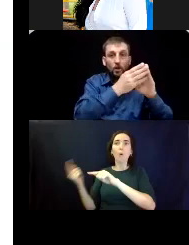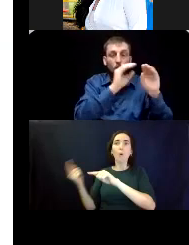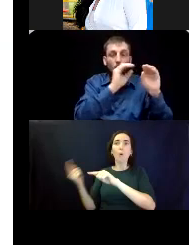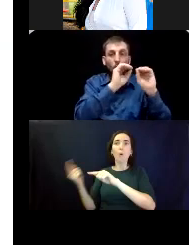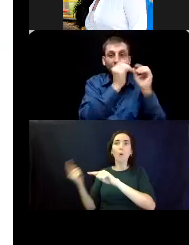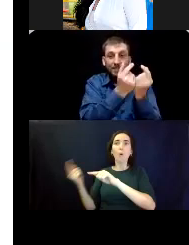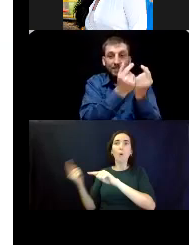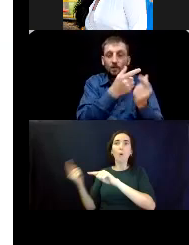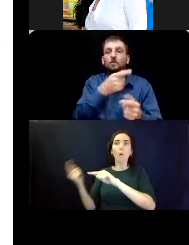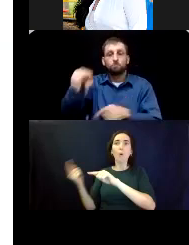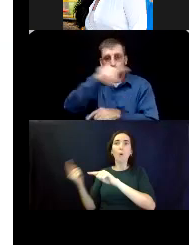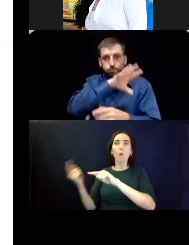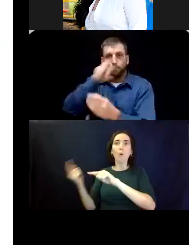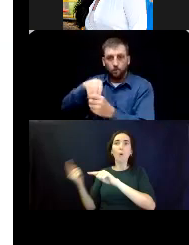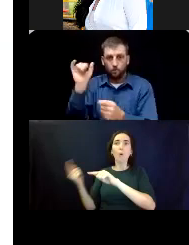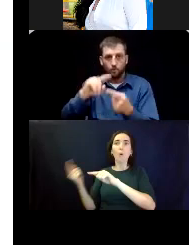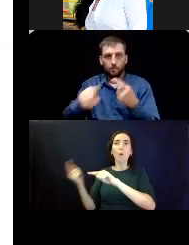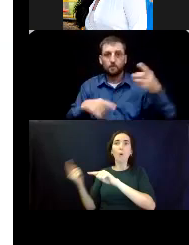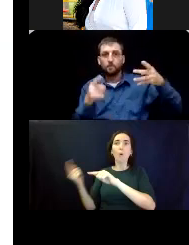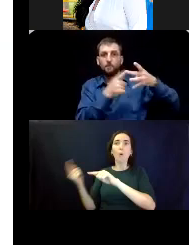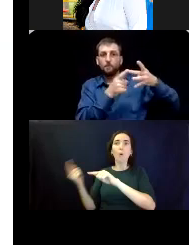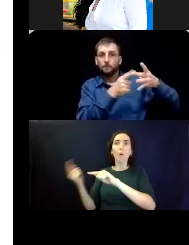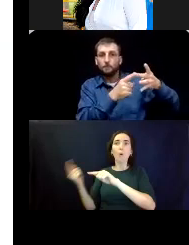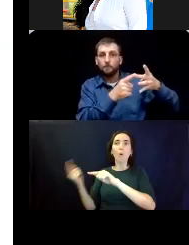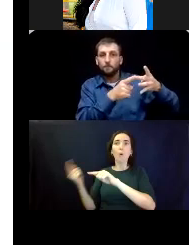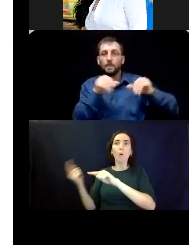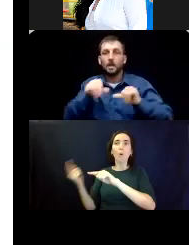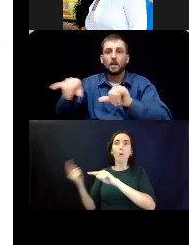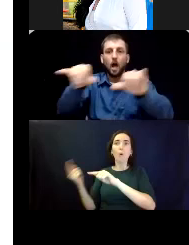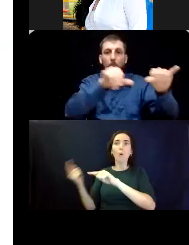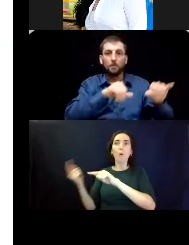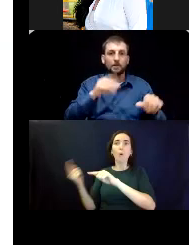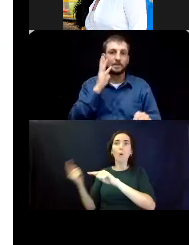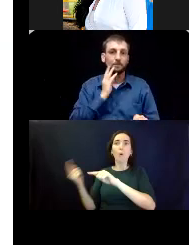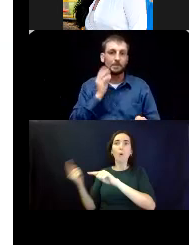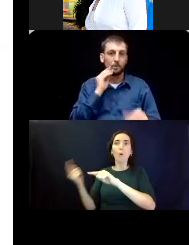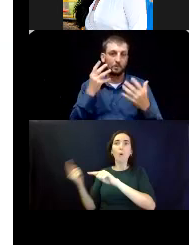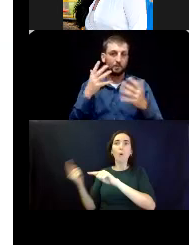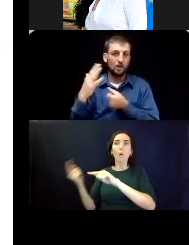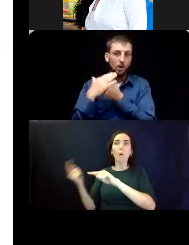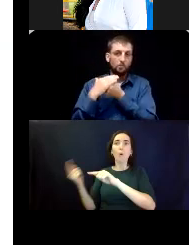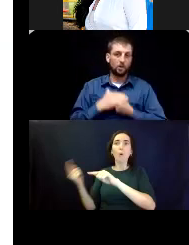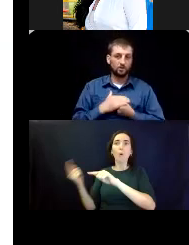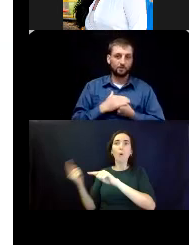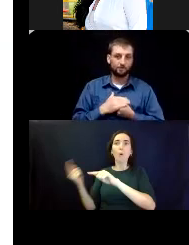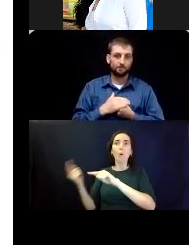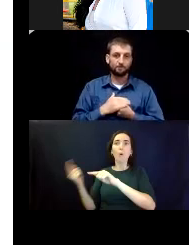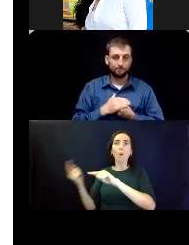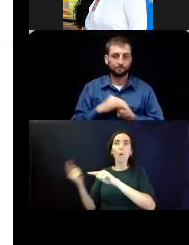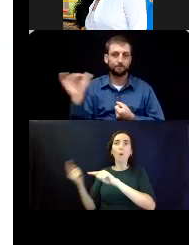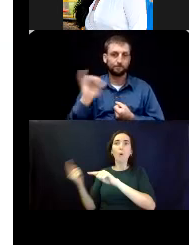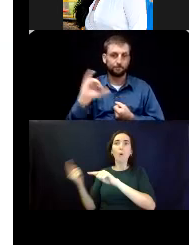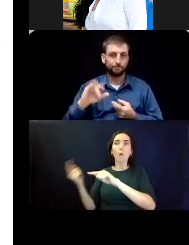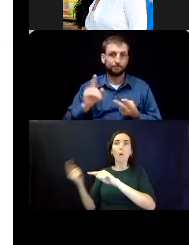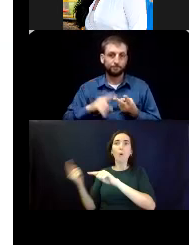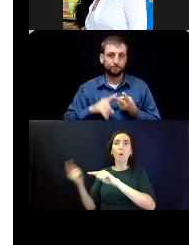networks. Two, common experiences of oppression. I think we can also check this one off the list if we are